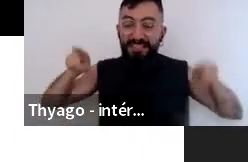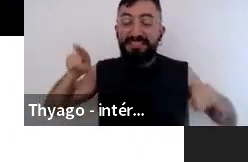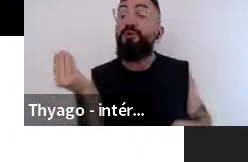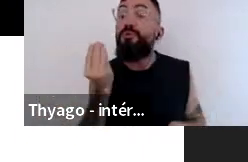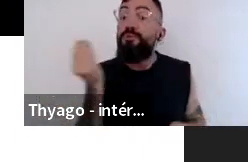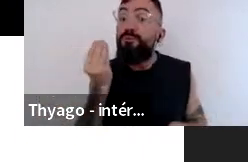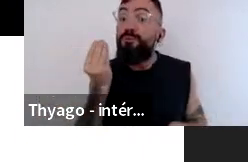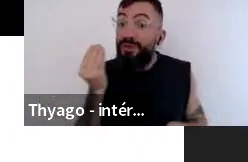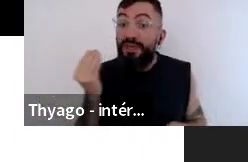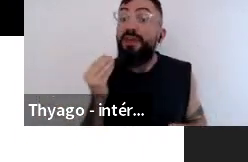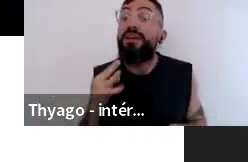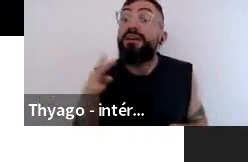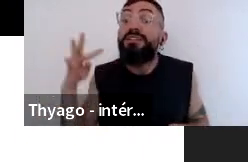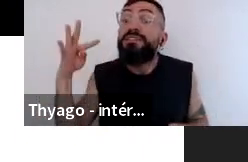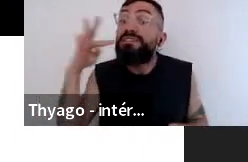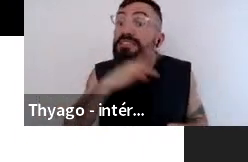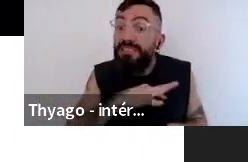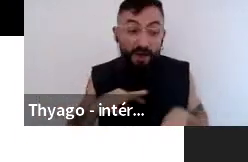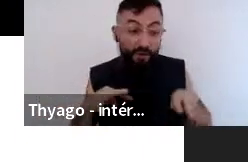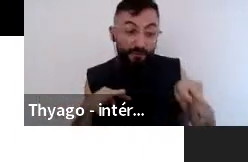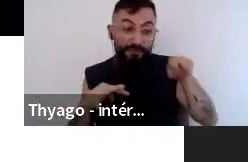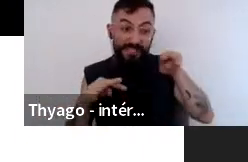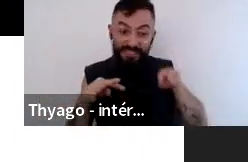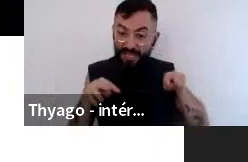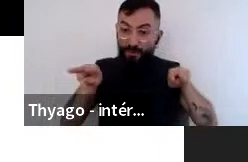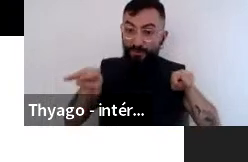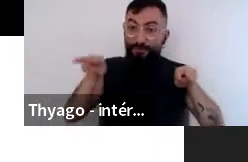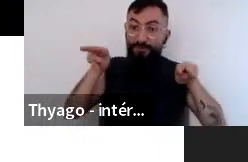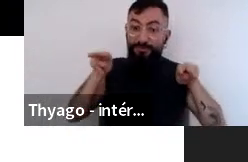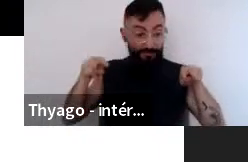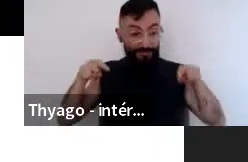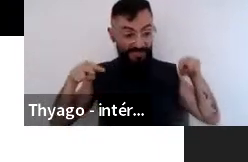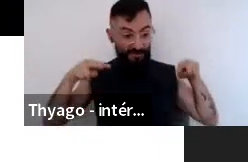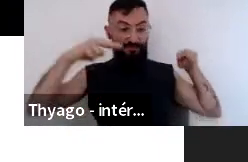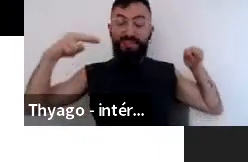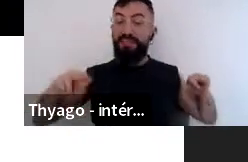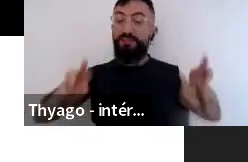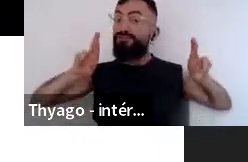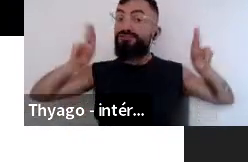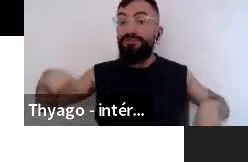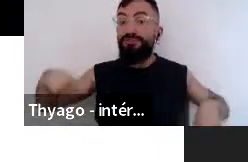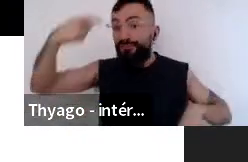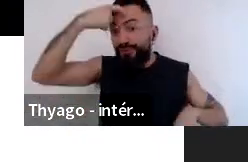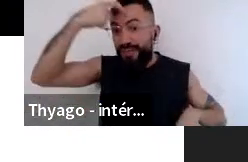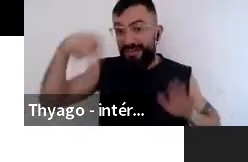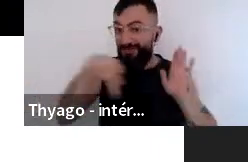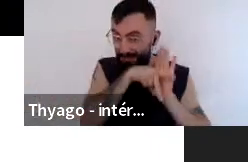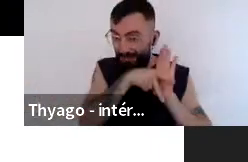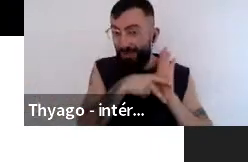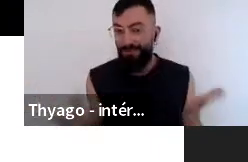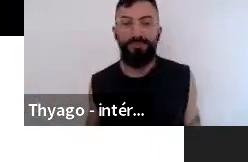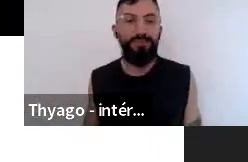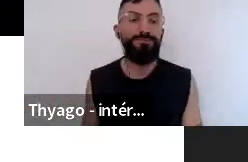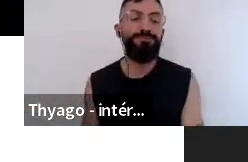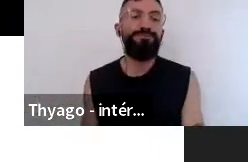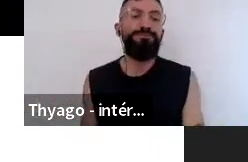different aspects of the same location being represented.